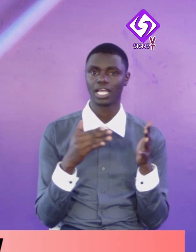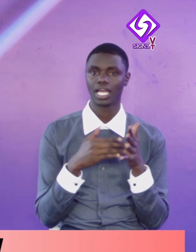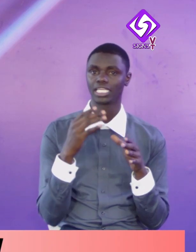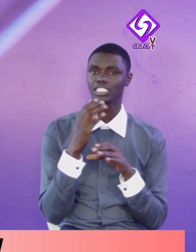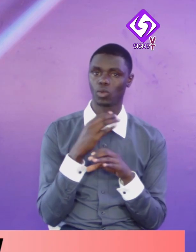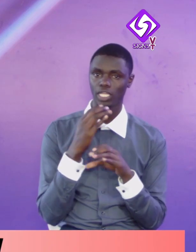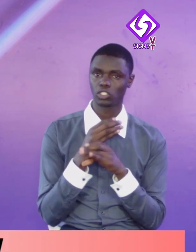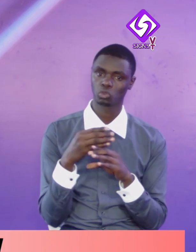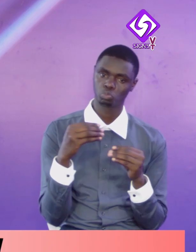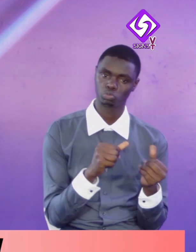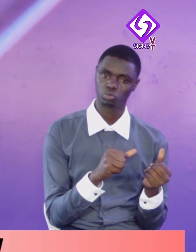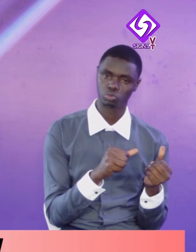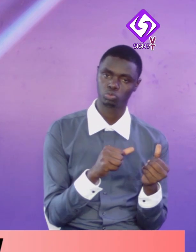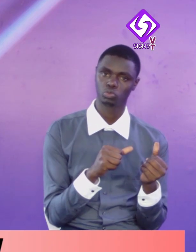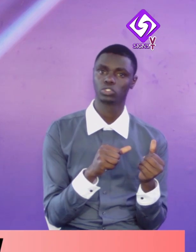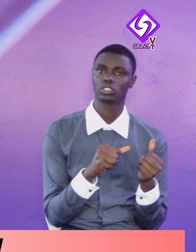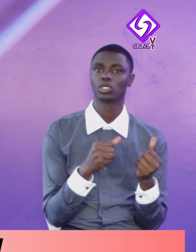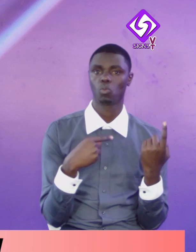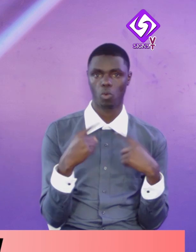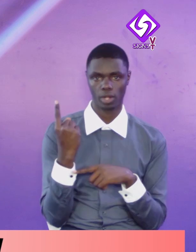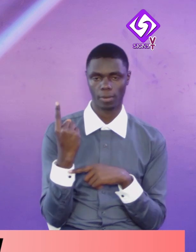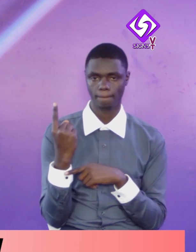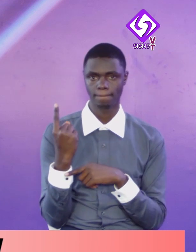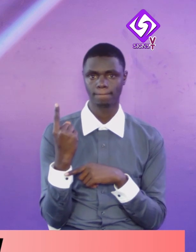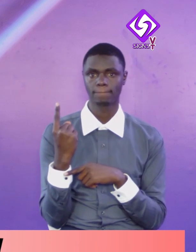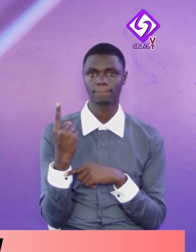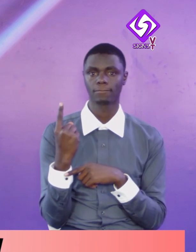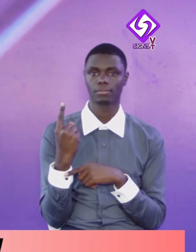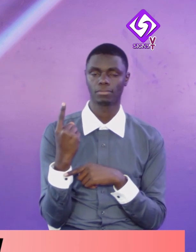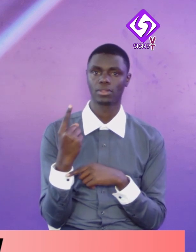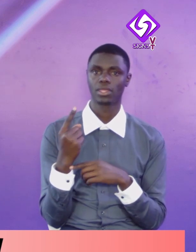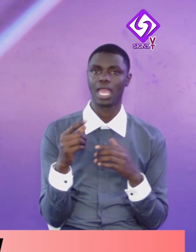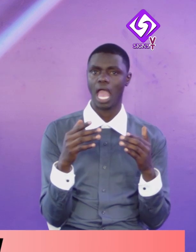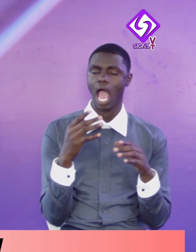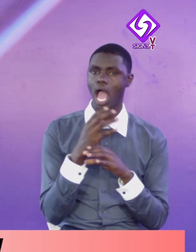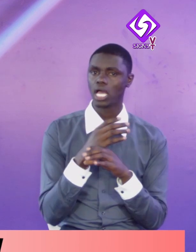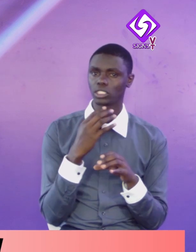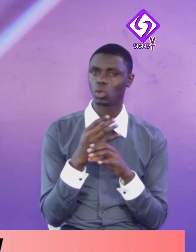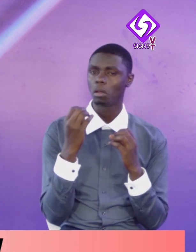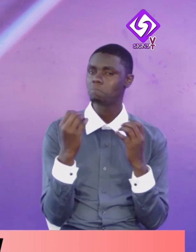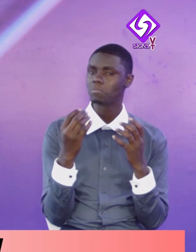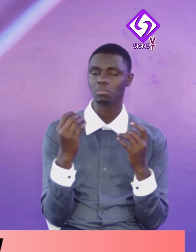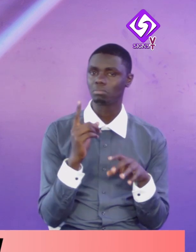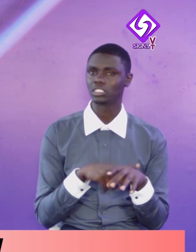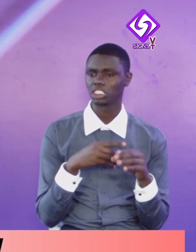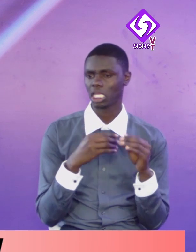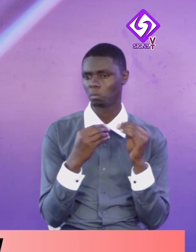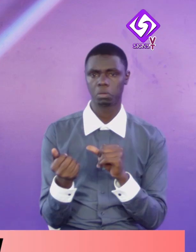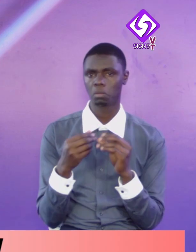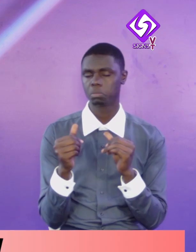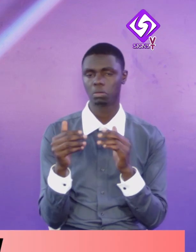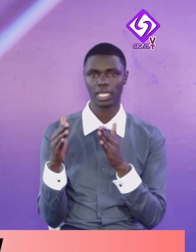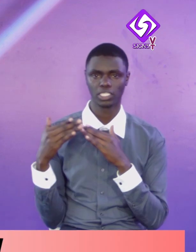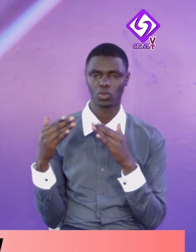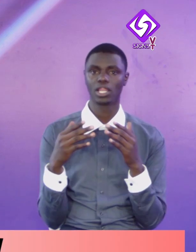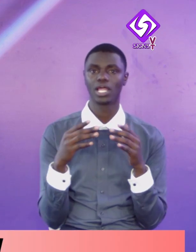Newcastle. We came from behind to win it. How many times has Newcastle beaten Arsenal? Many of the times. Last season, they are